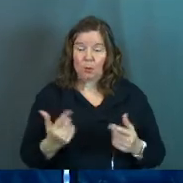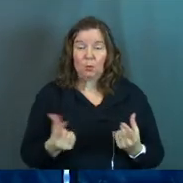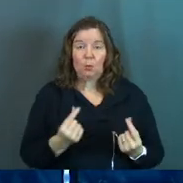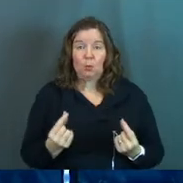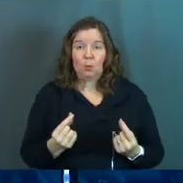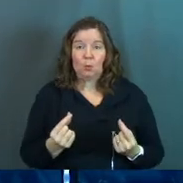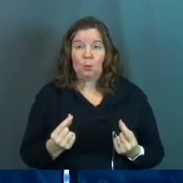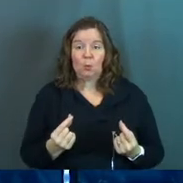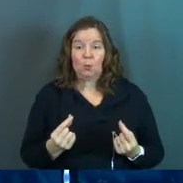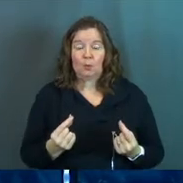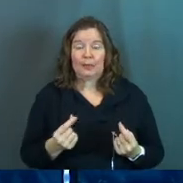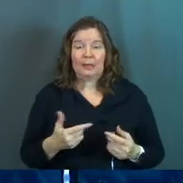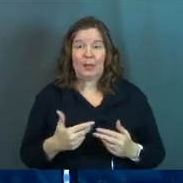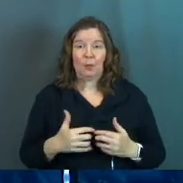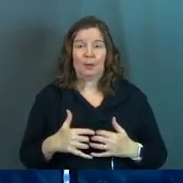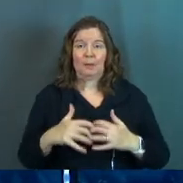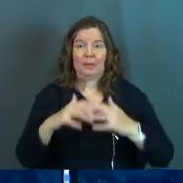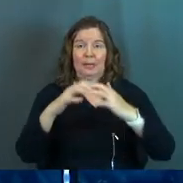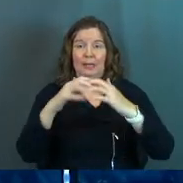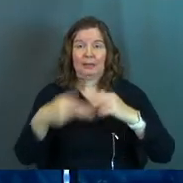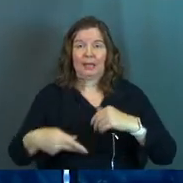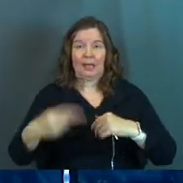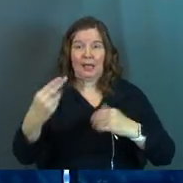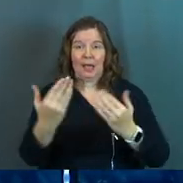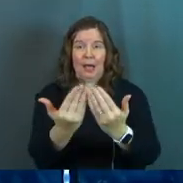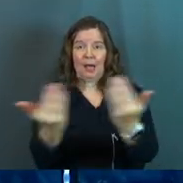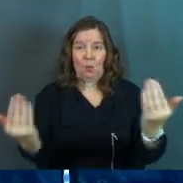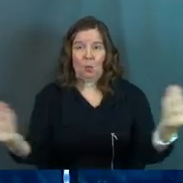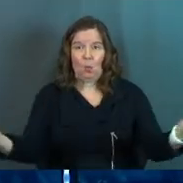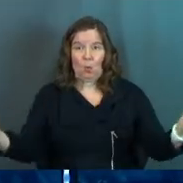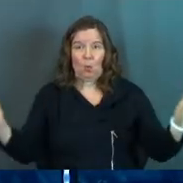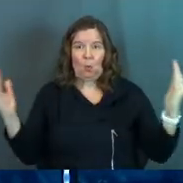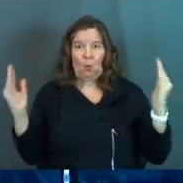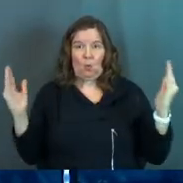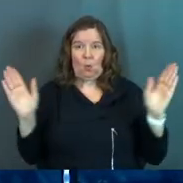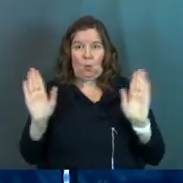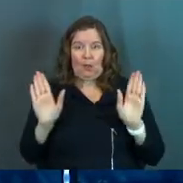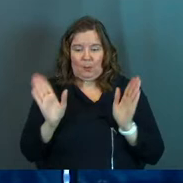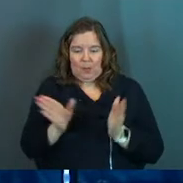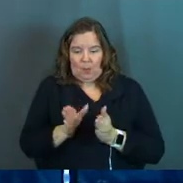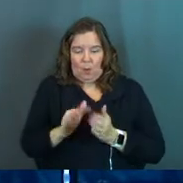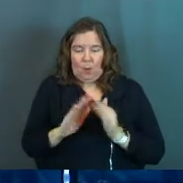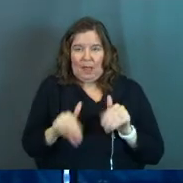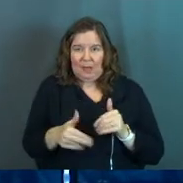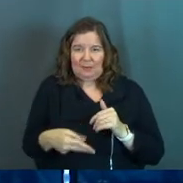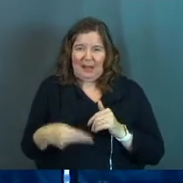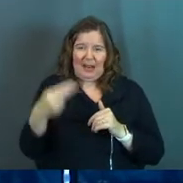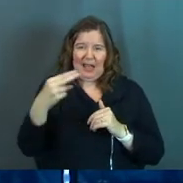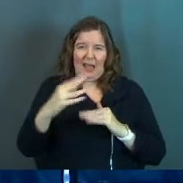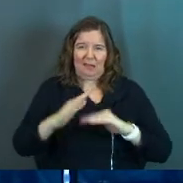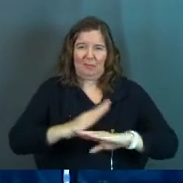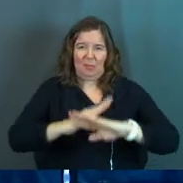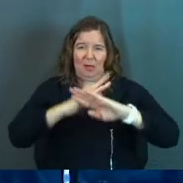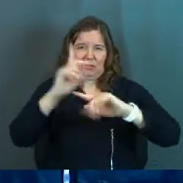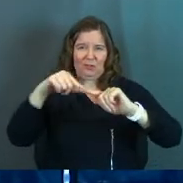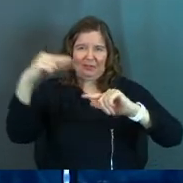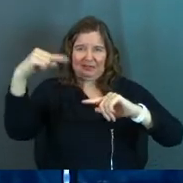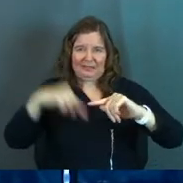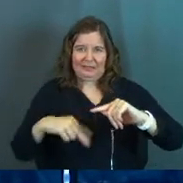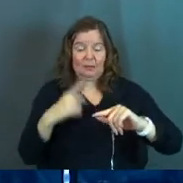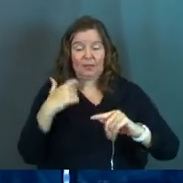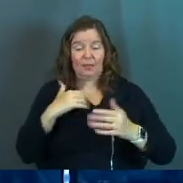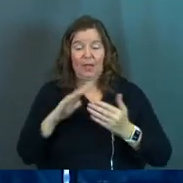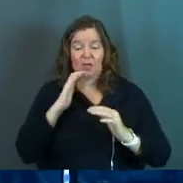what they would do is they would build a really high wall and a high gate around a really small house. Because